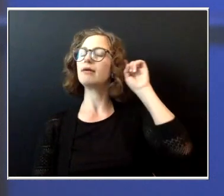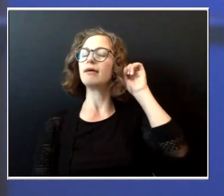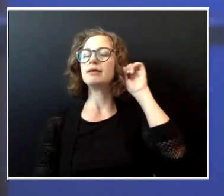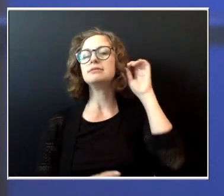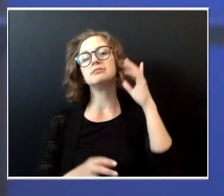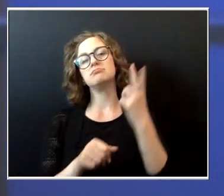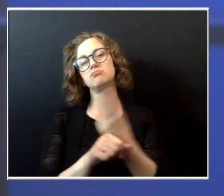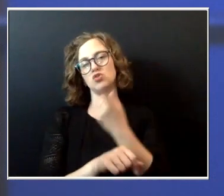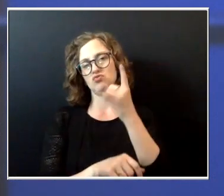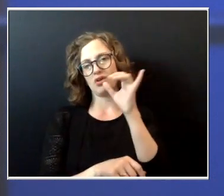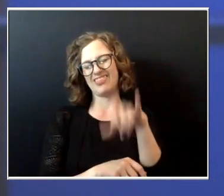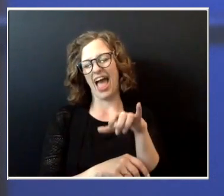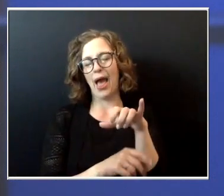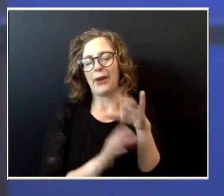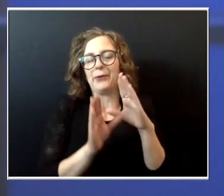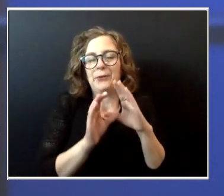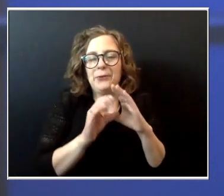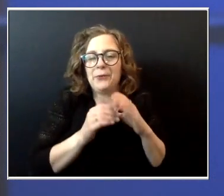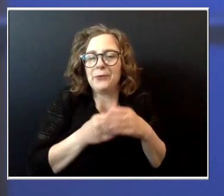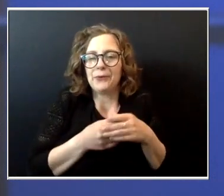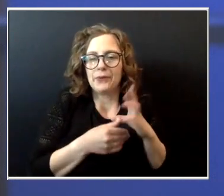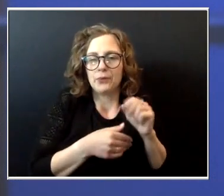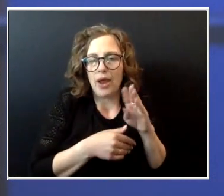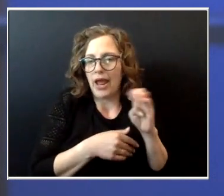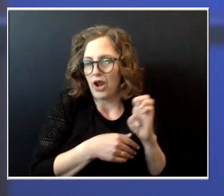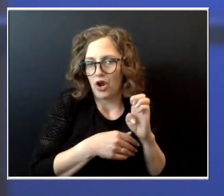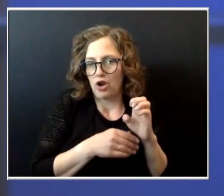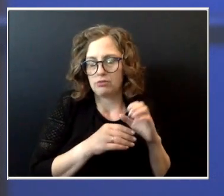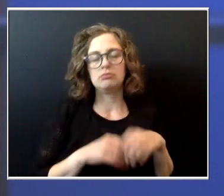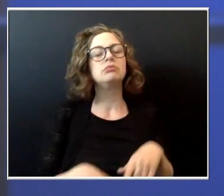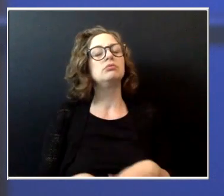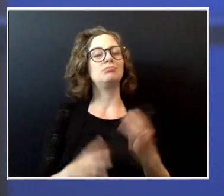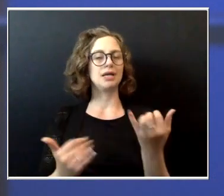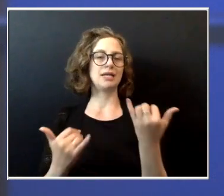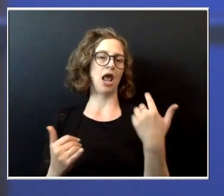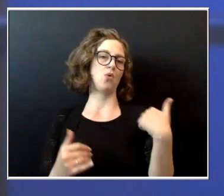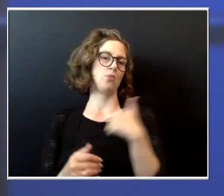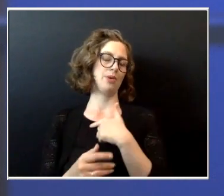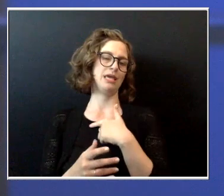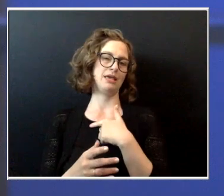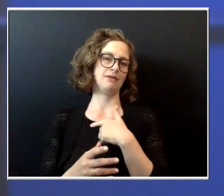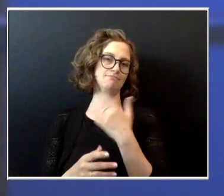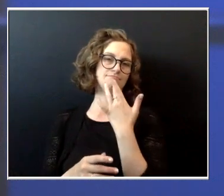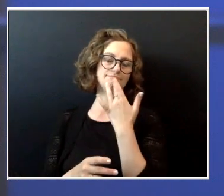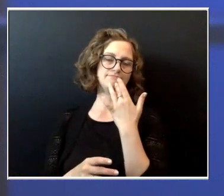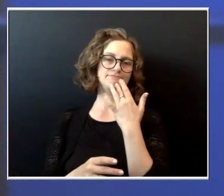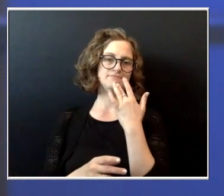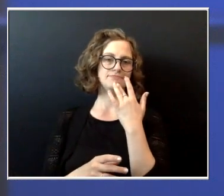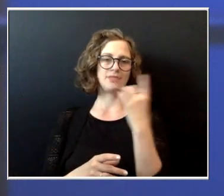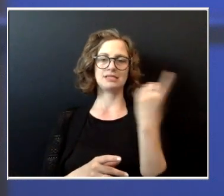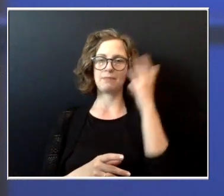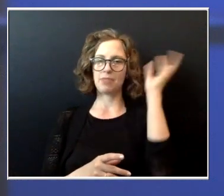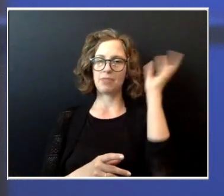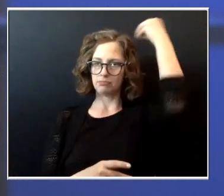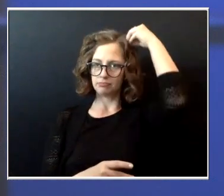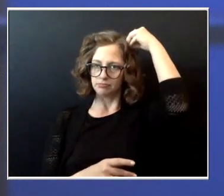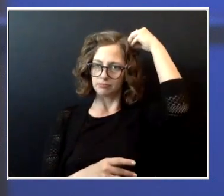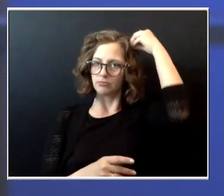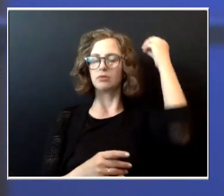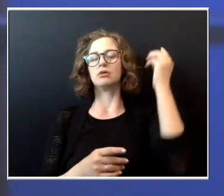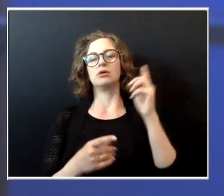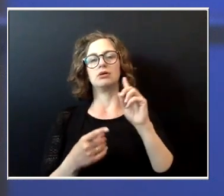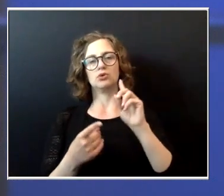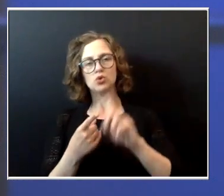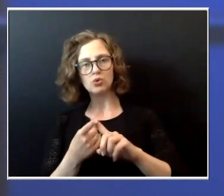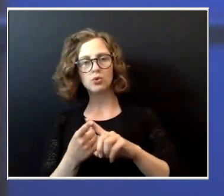category. But nowadays, actually, we go to an implantable device that's put into the brainstem for that group